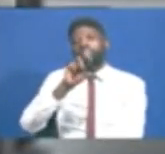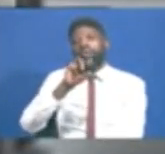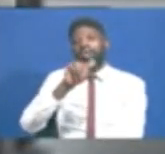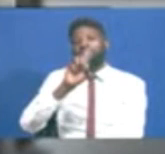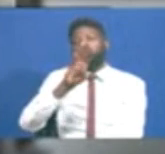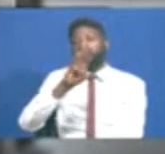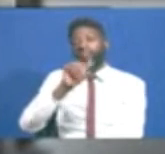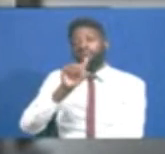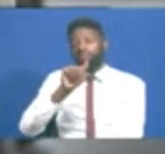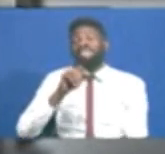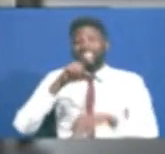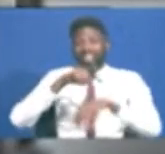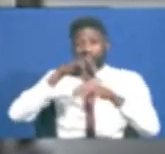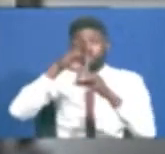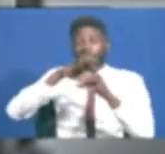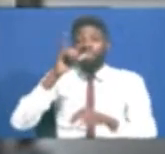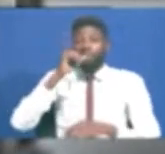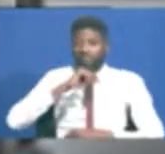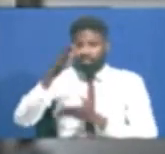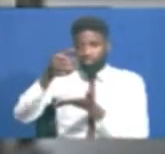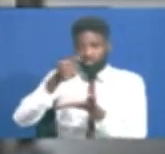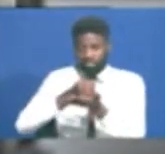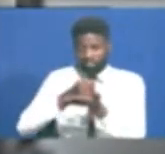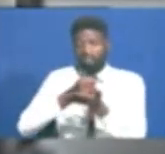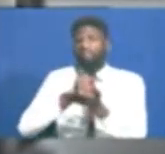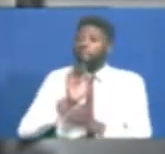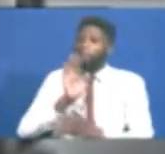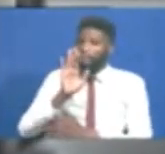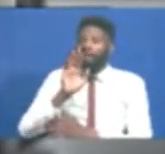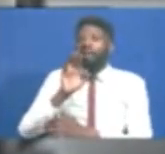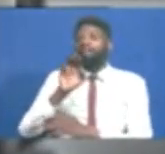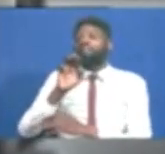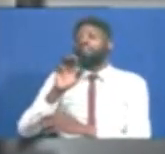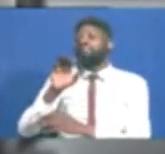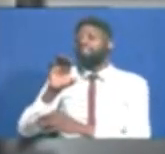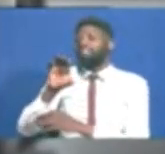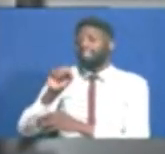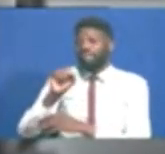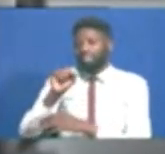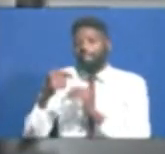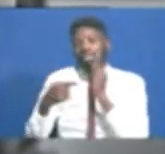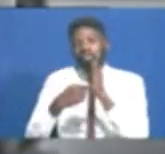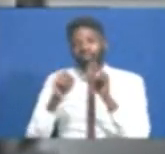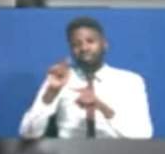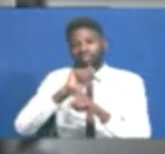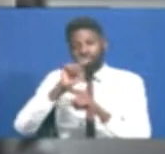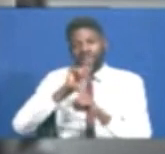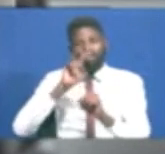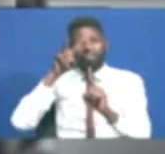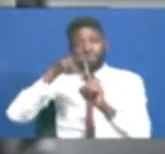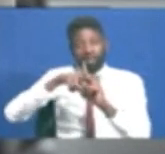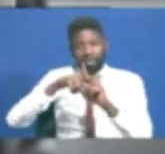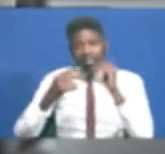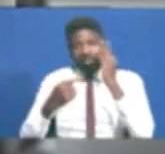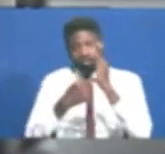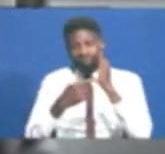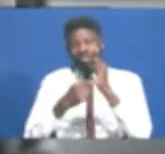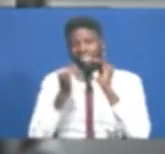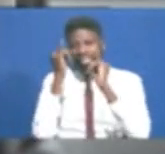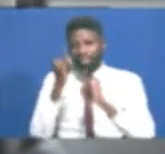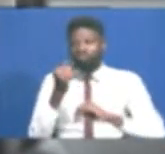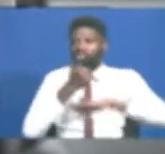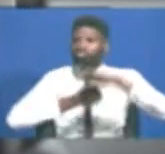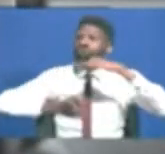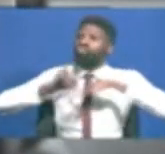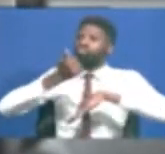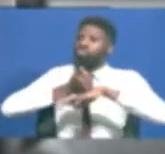Professor Ongeri was appointed Minister for Technical Training and Applied Technology, then a newly created ministry, hence his team had to define